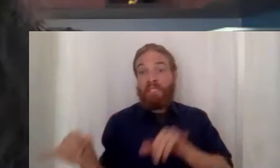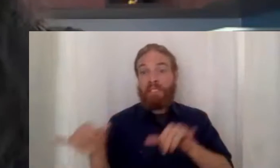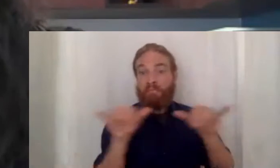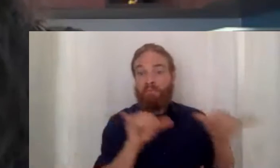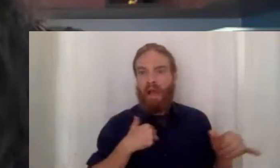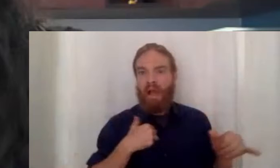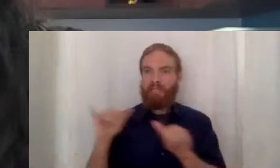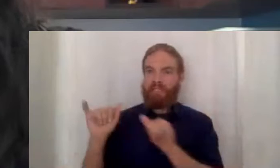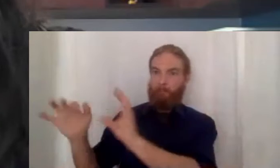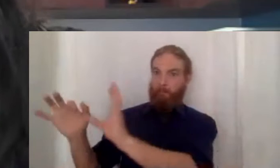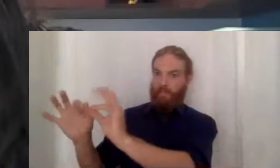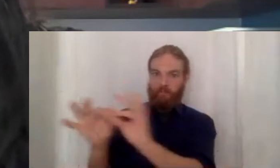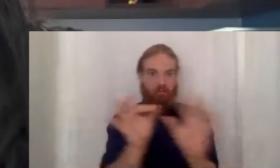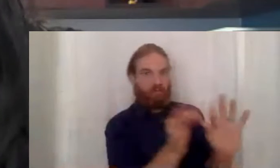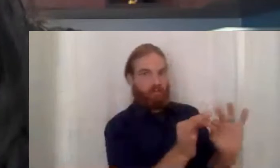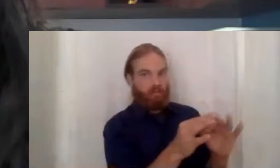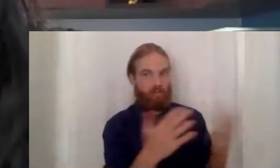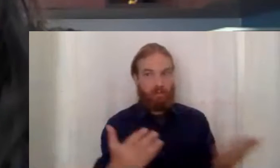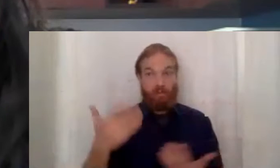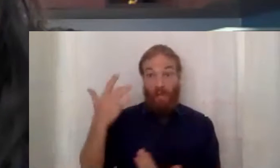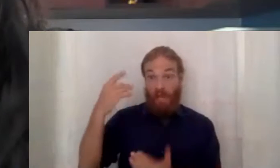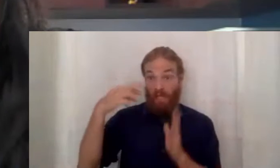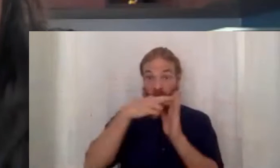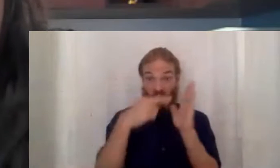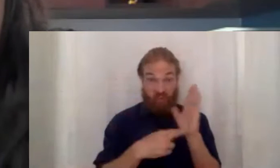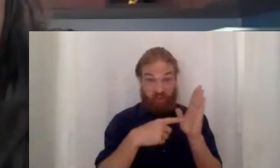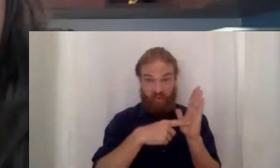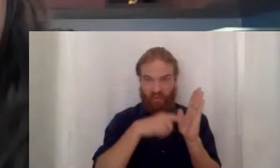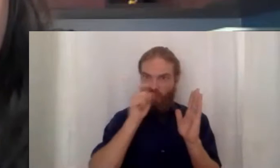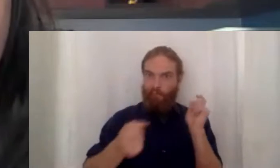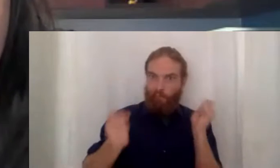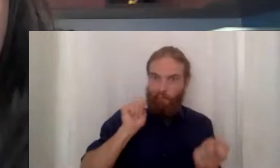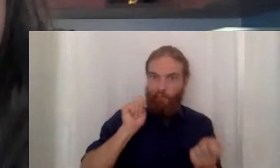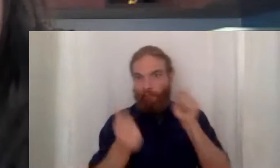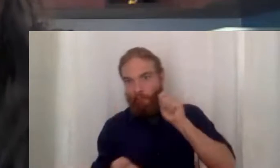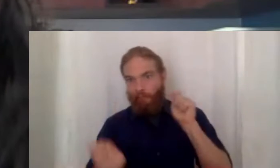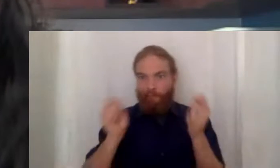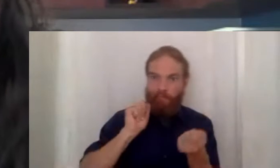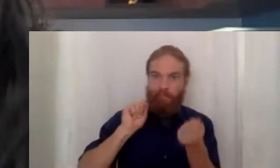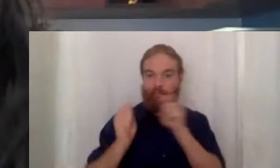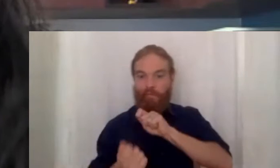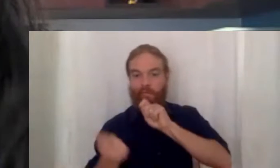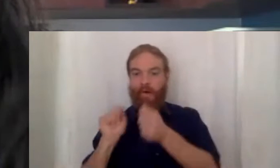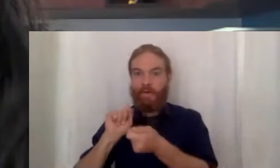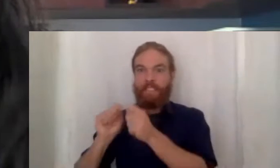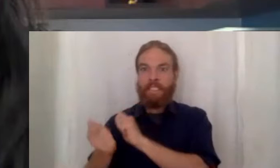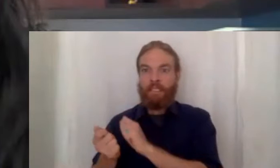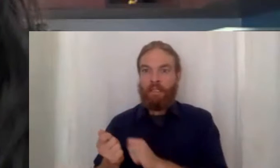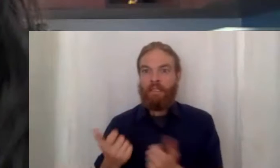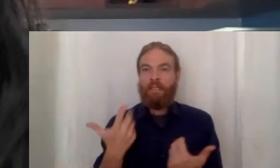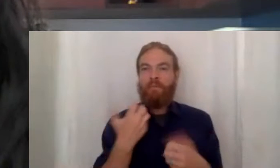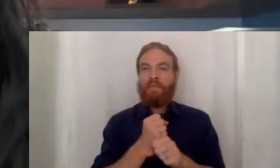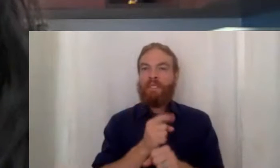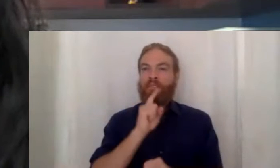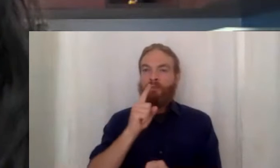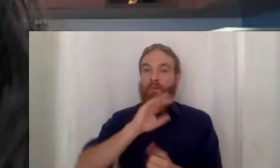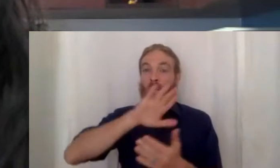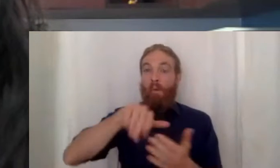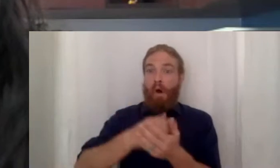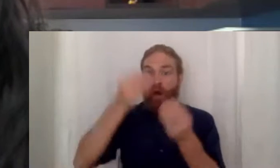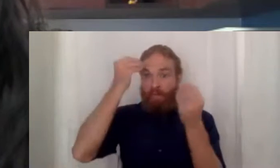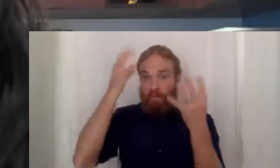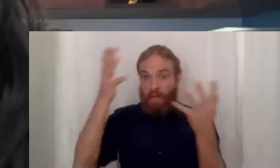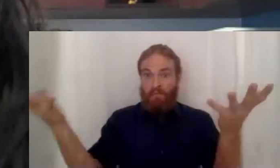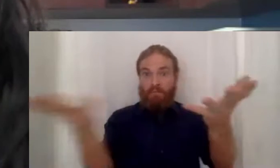and needs change, we meet to make sure that we're all interpreting it the same way, getting support from the health